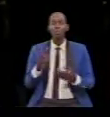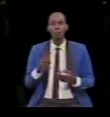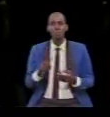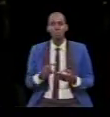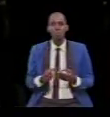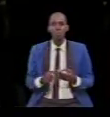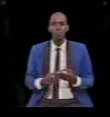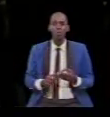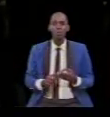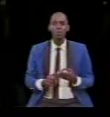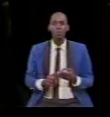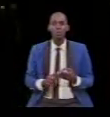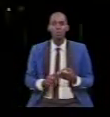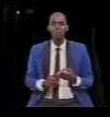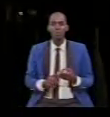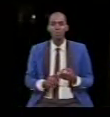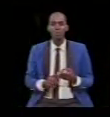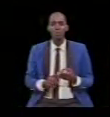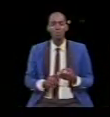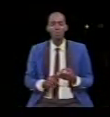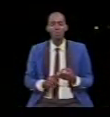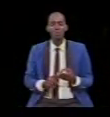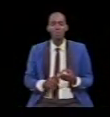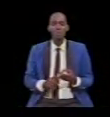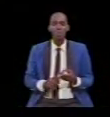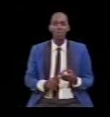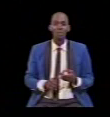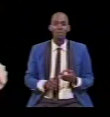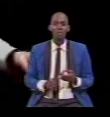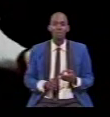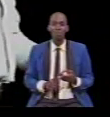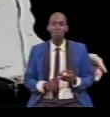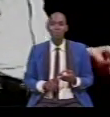to. Here is where. Let's sing that verse again.